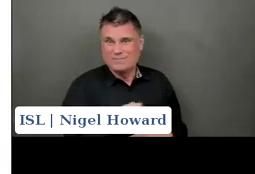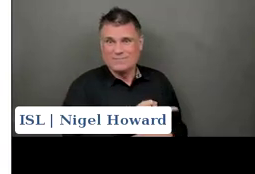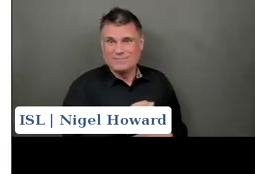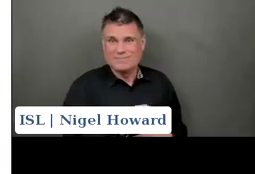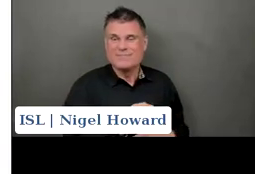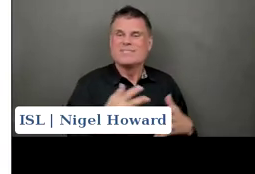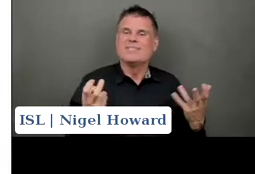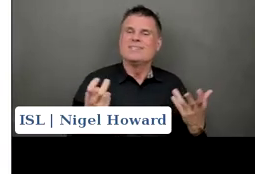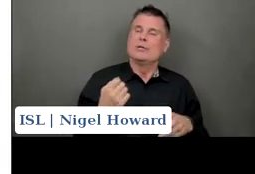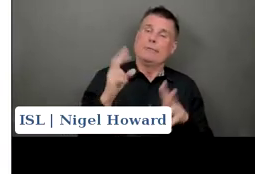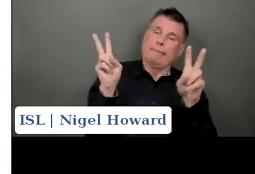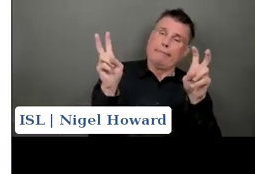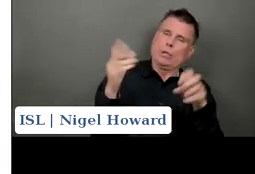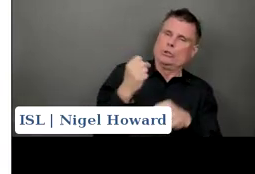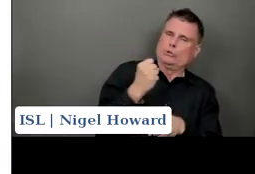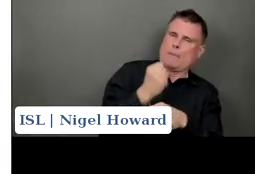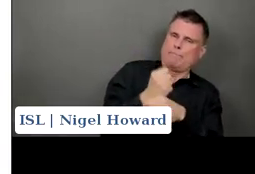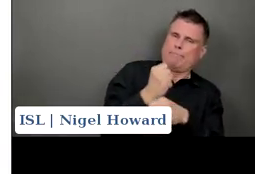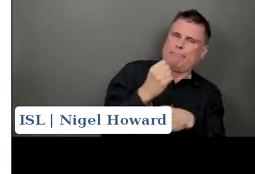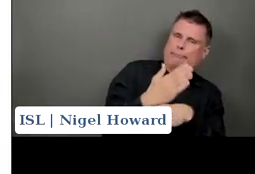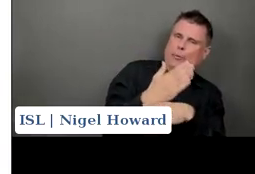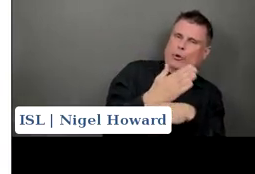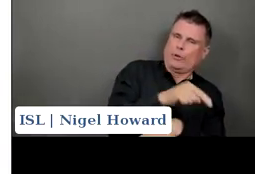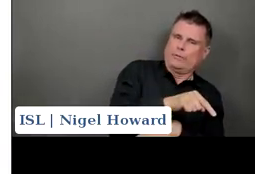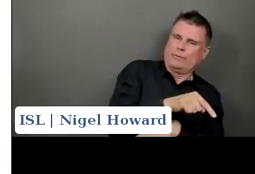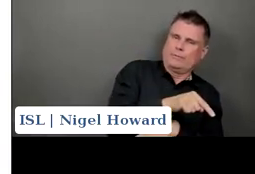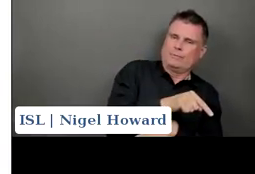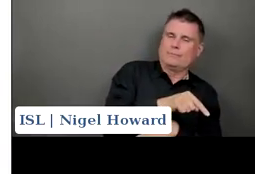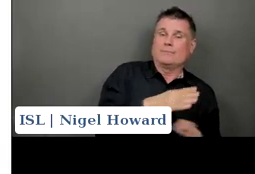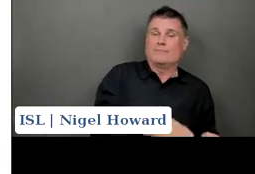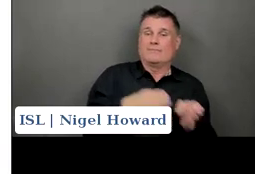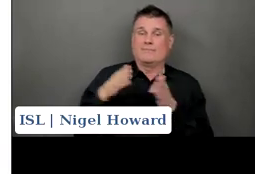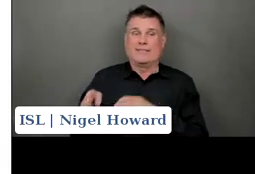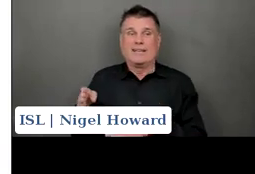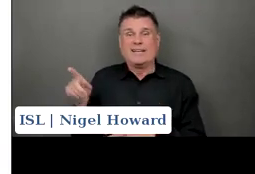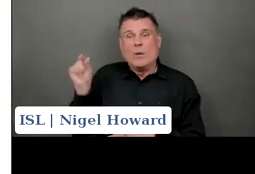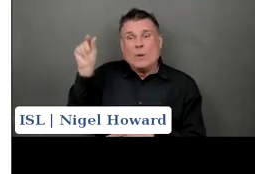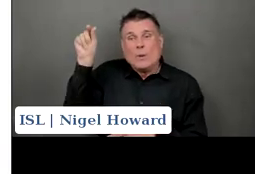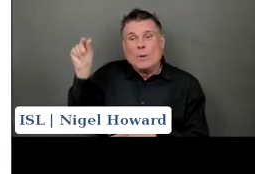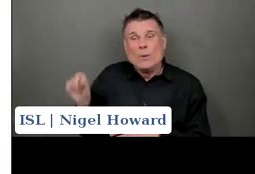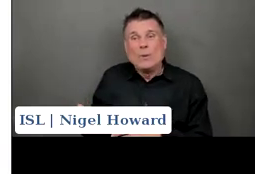created. So if you see in home and community-based care over this period, it was about 145,000